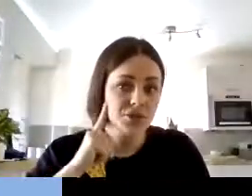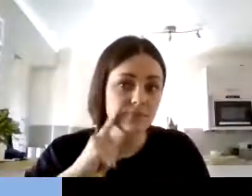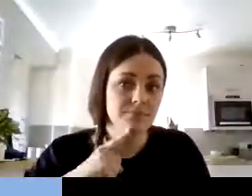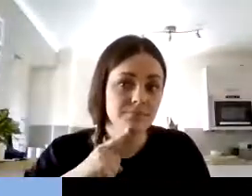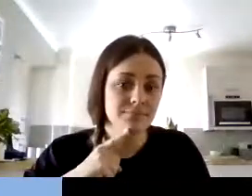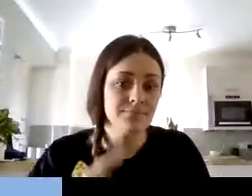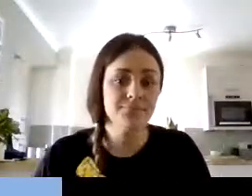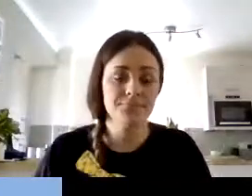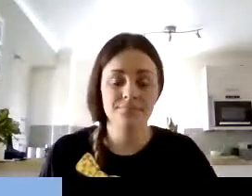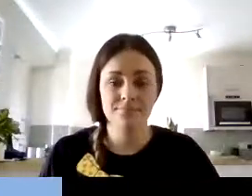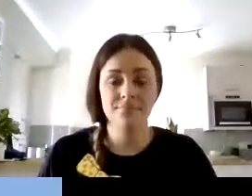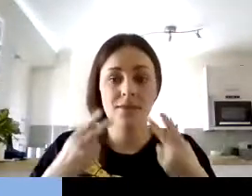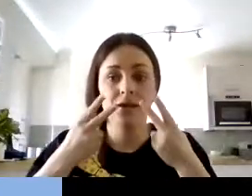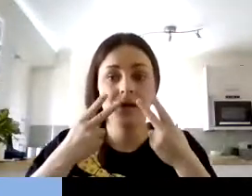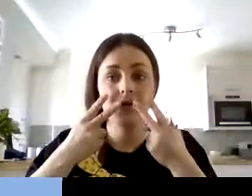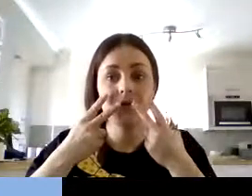Witch.